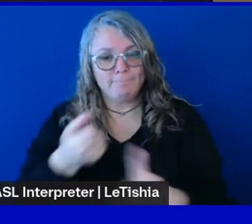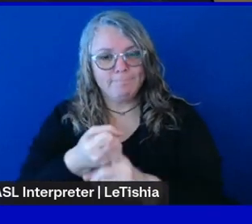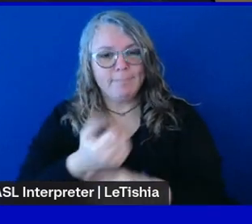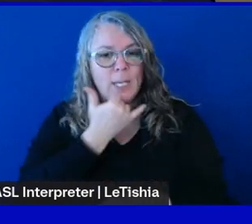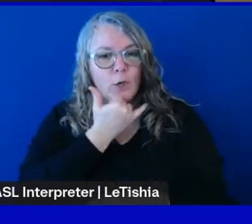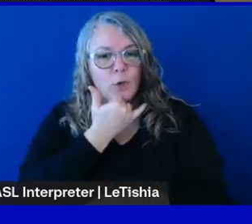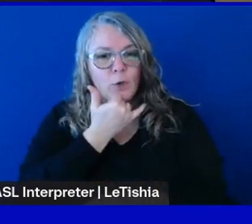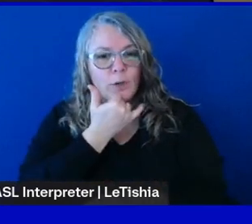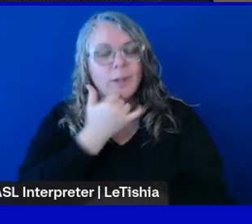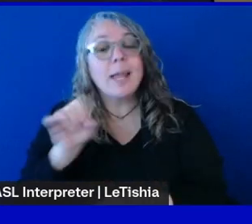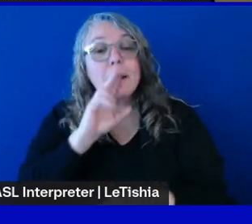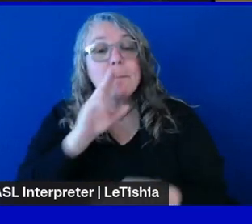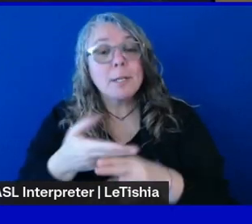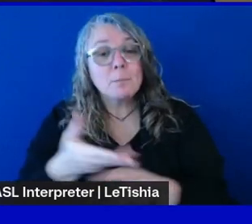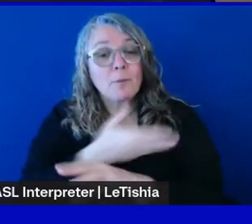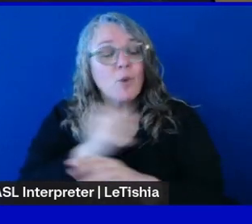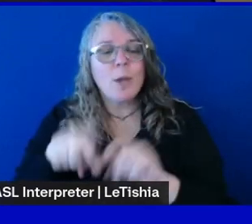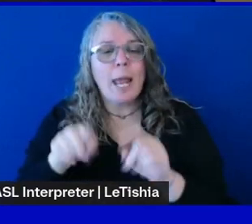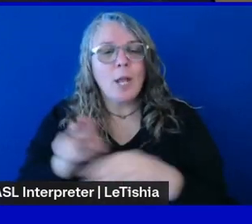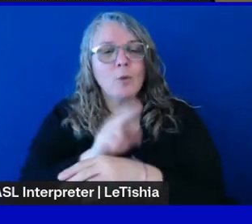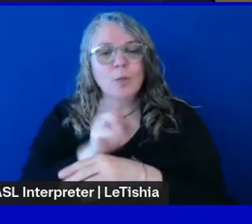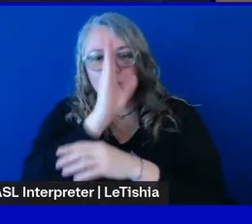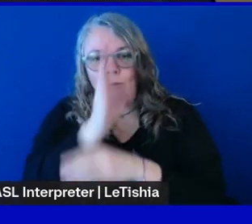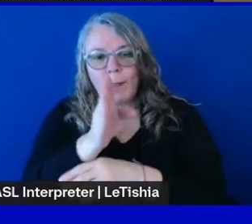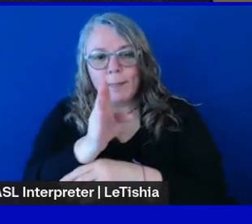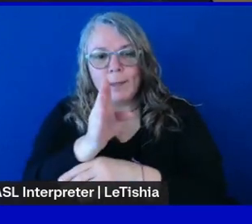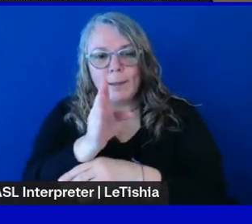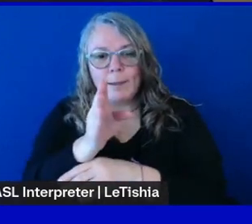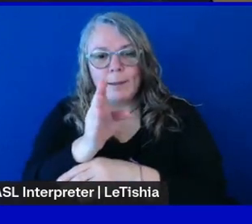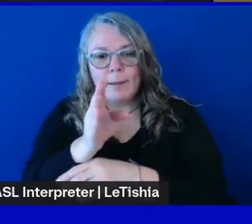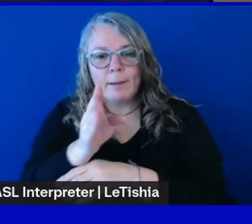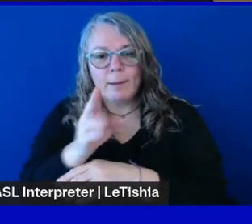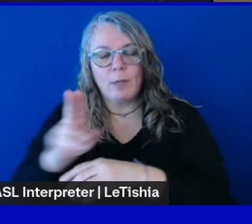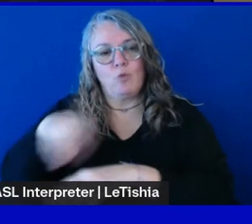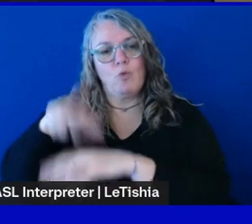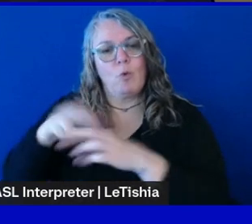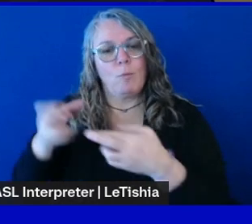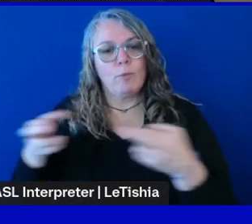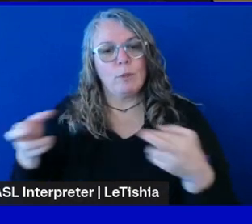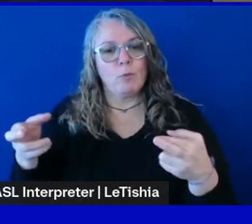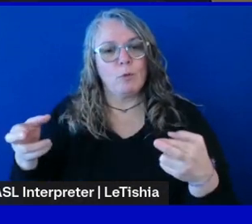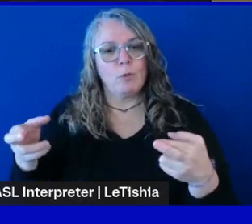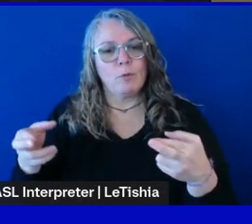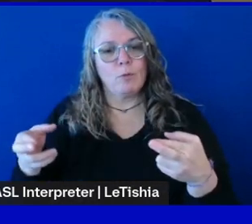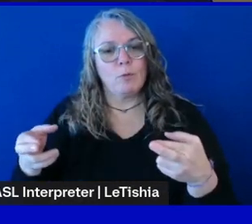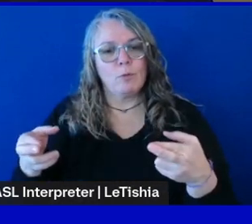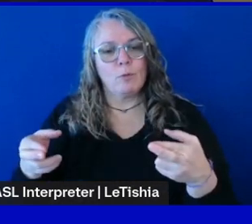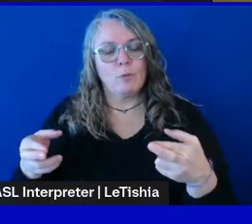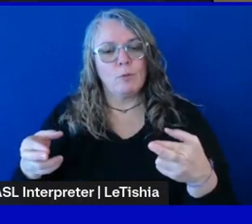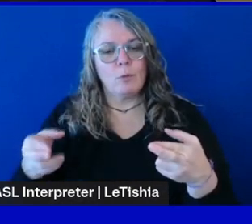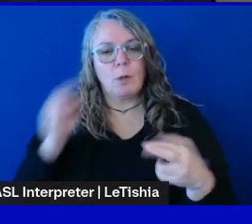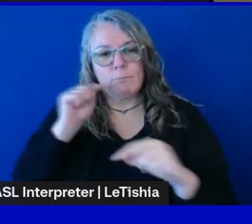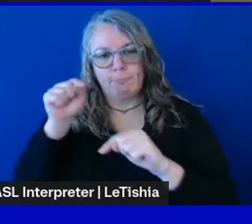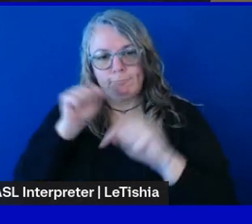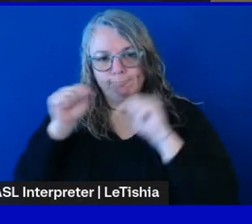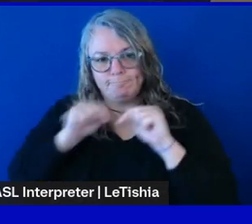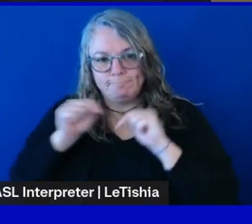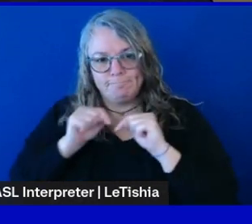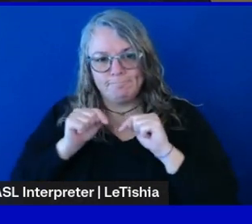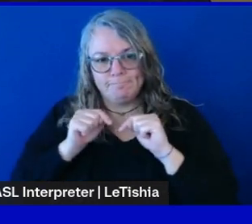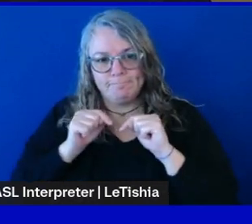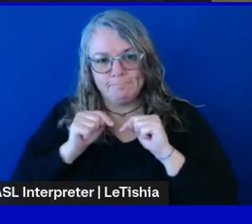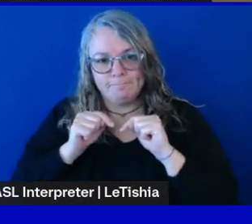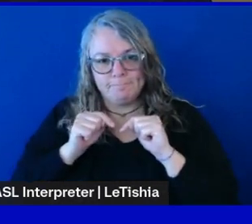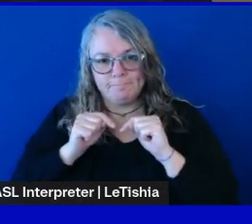earlier, you cannot use it directly in the normal resource. So I'm just going to quickly go back. I'm just going to